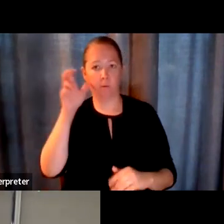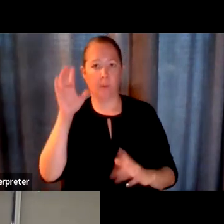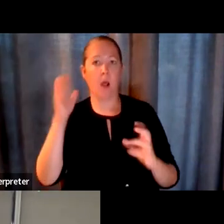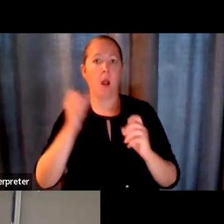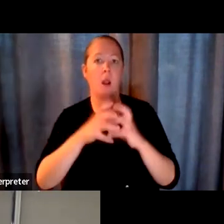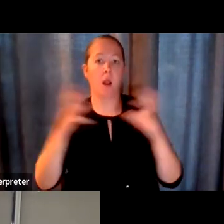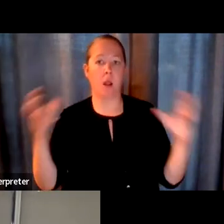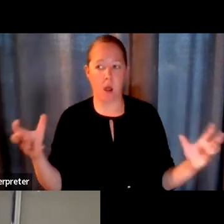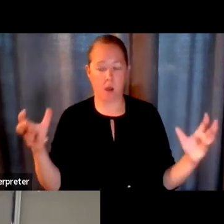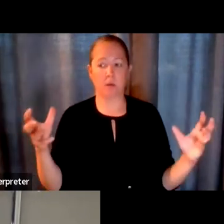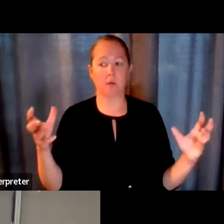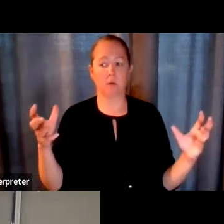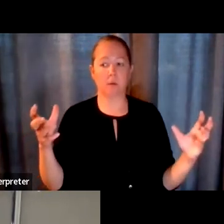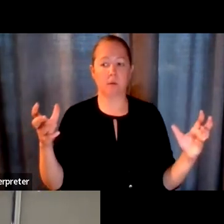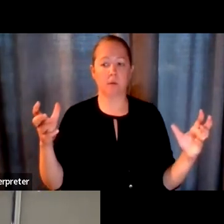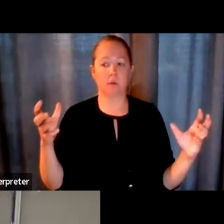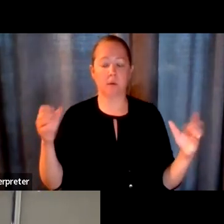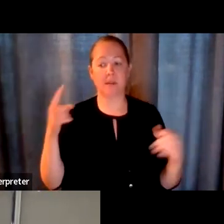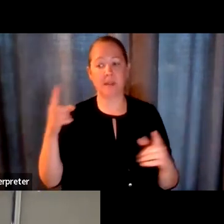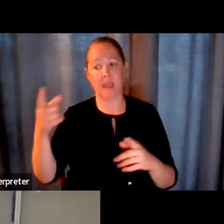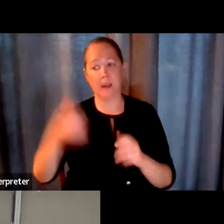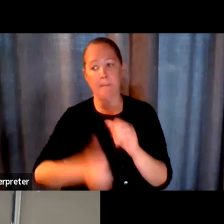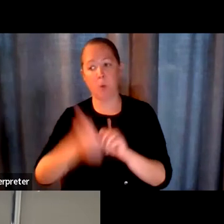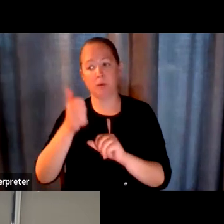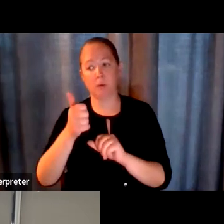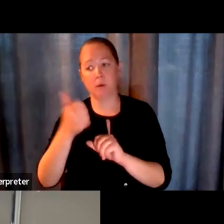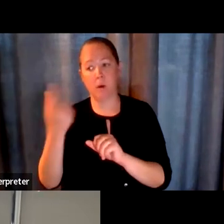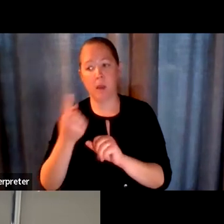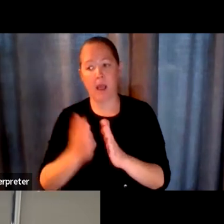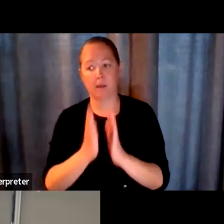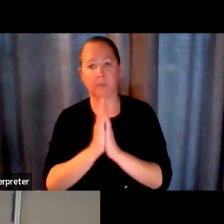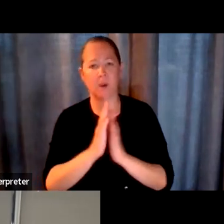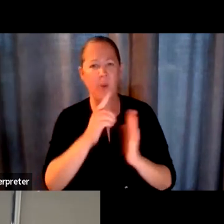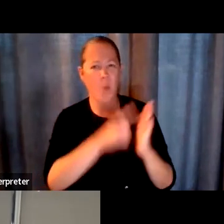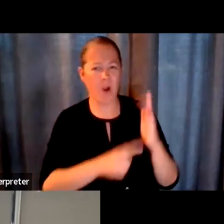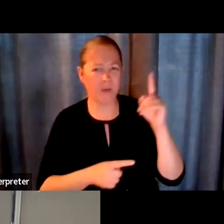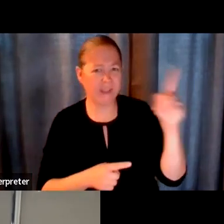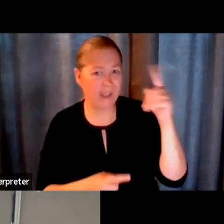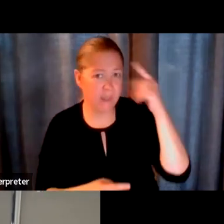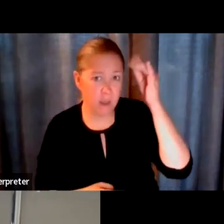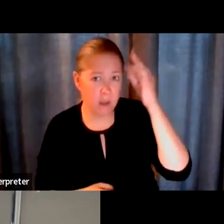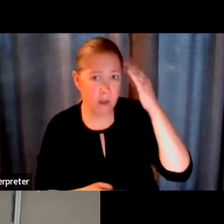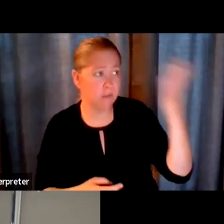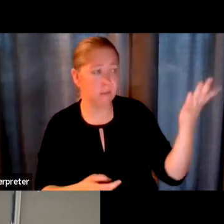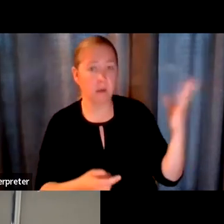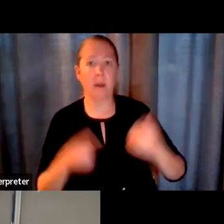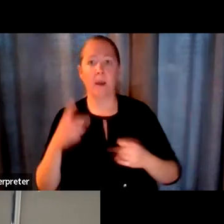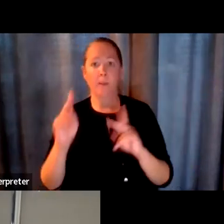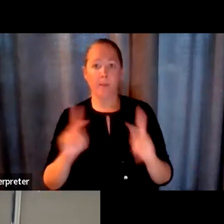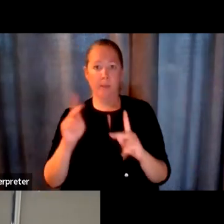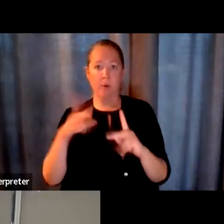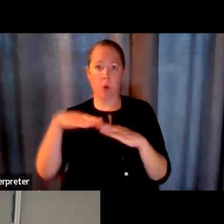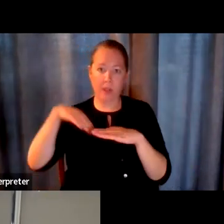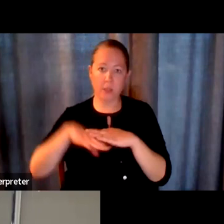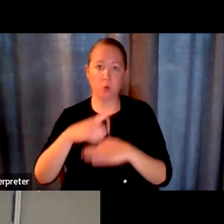about this case, and they pretty much universally ask me, what was this guy thinking? Because people become public school teachers, they go into public schools because